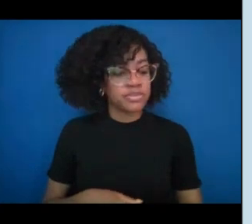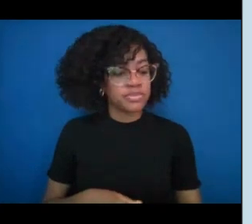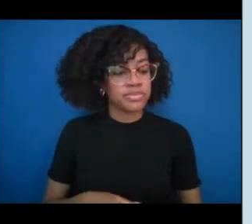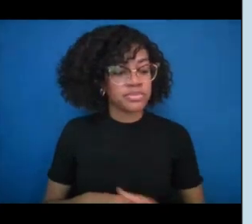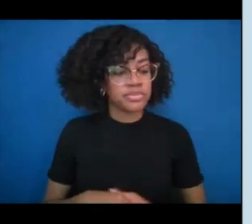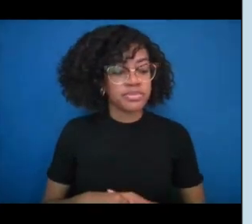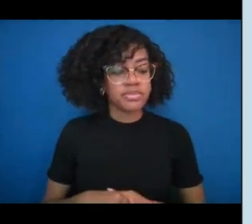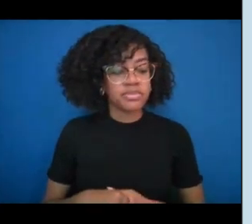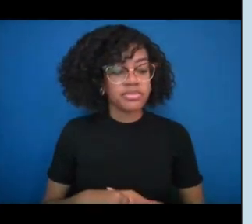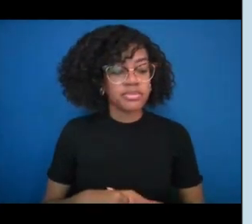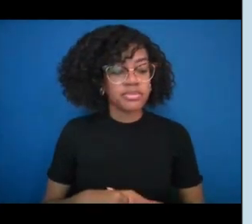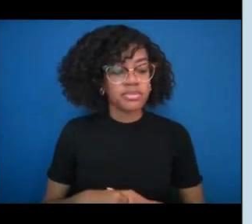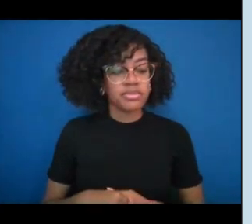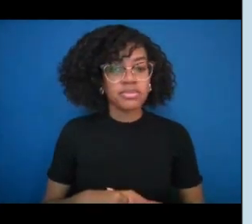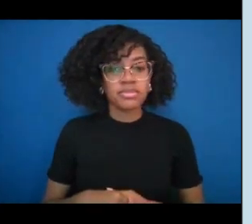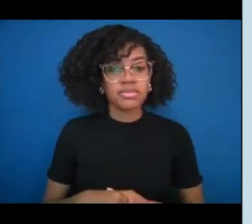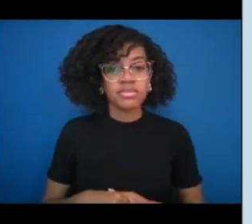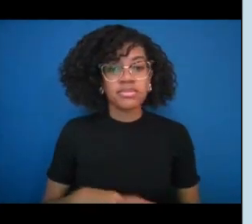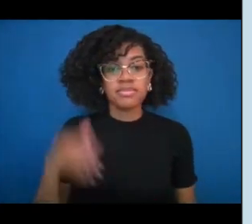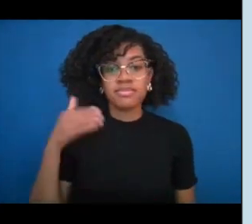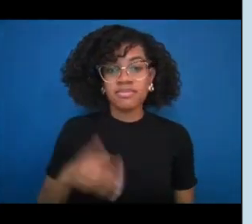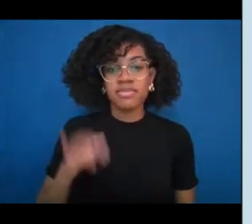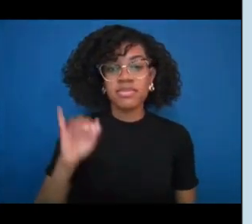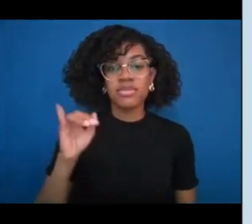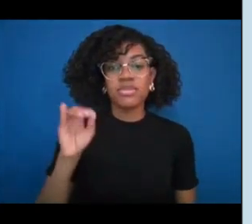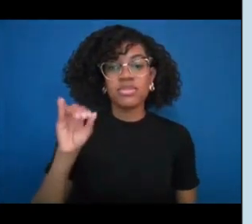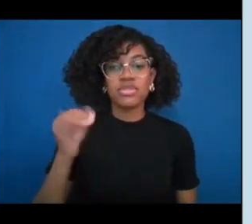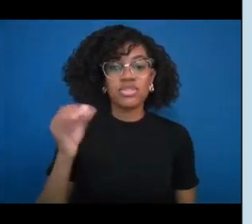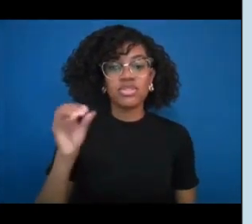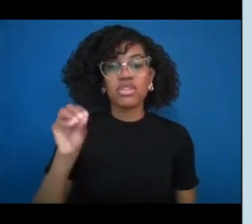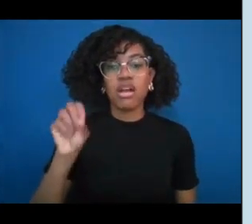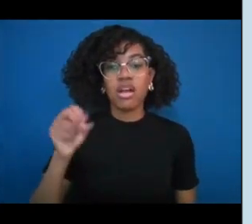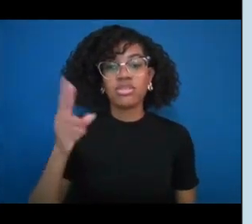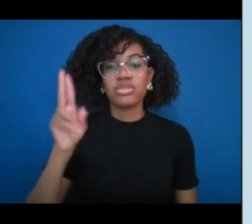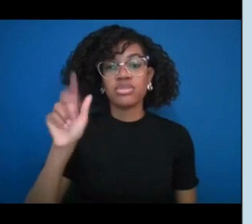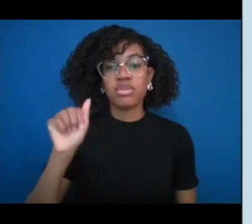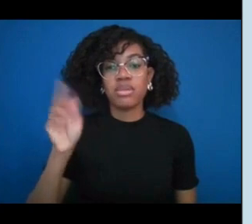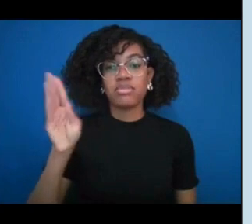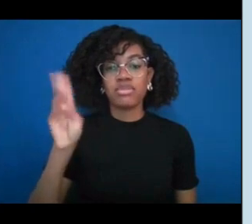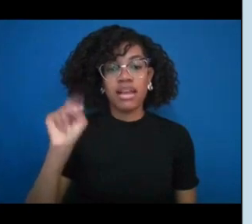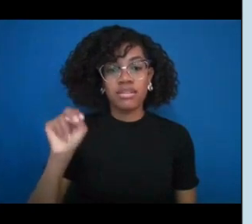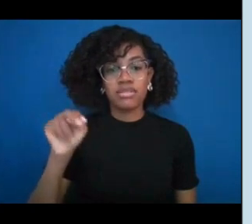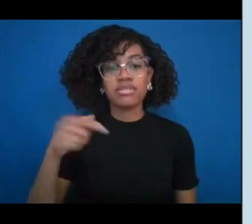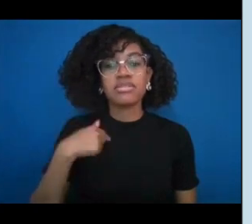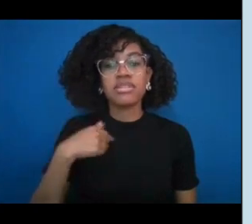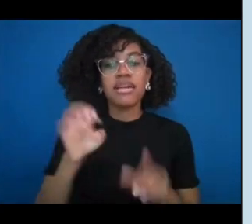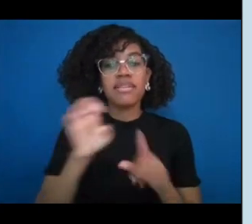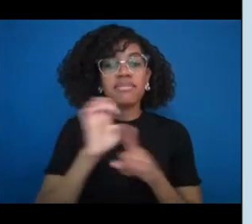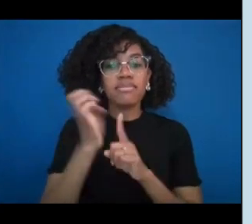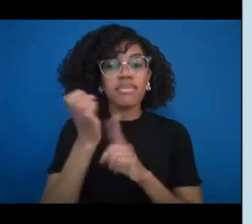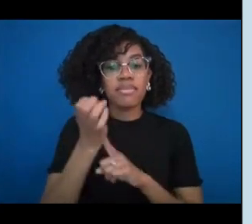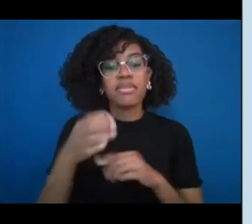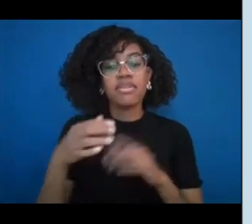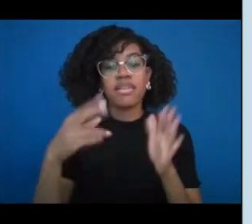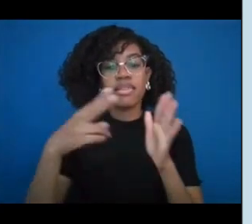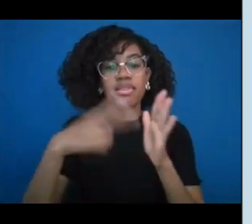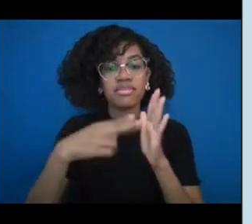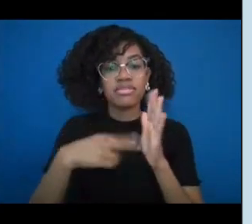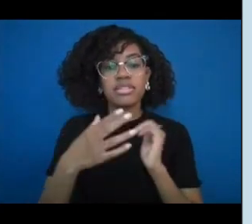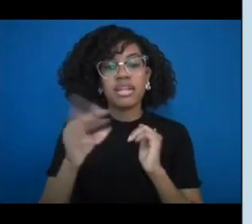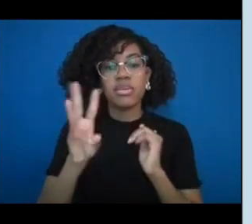I am Joshua Brown, the Environmental Literacy and Workforce Development Lead for the National Sea Grant College Program,